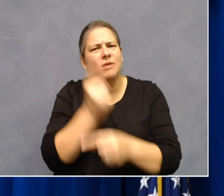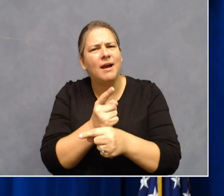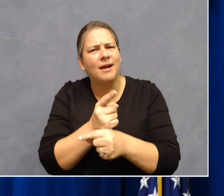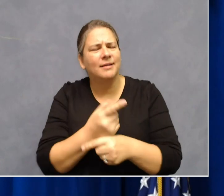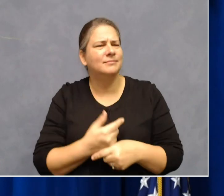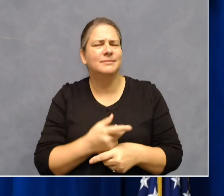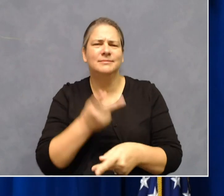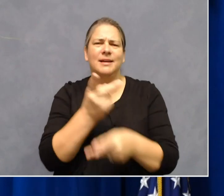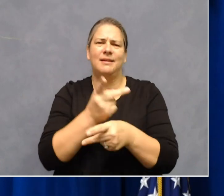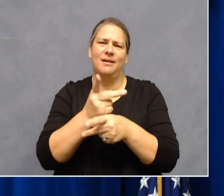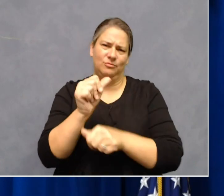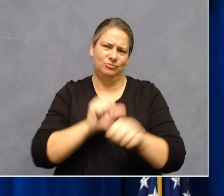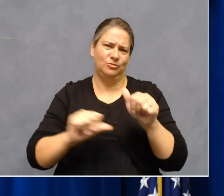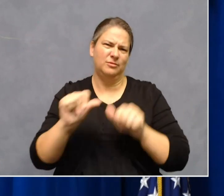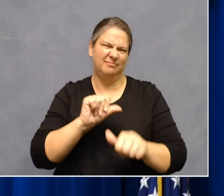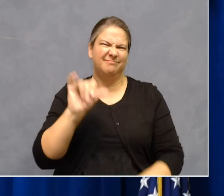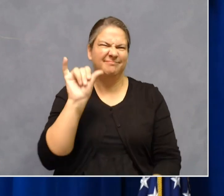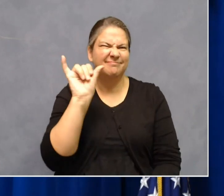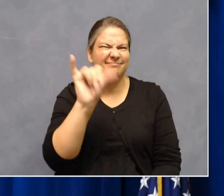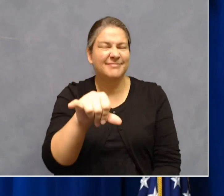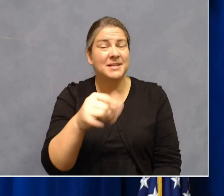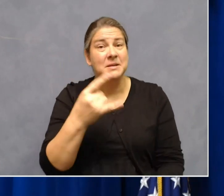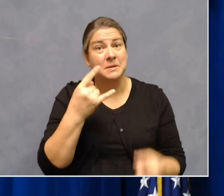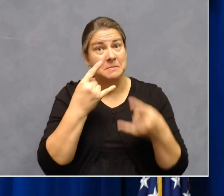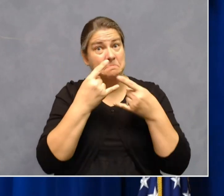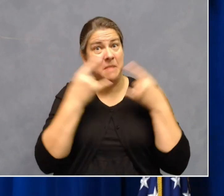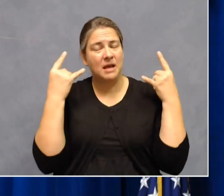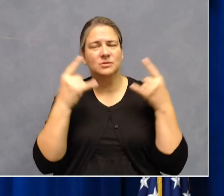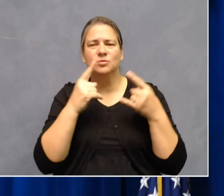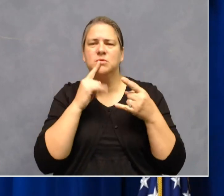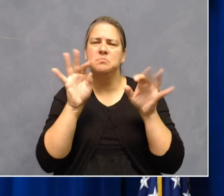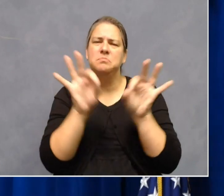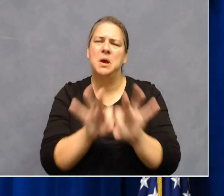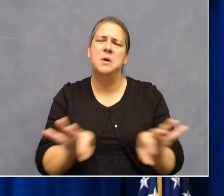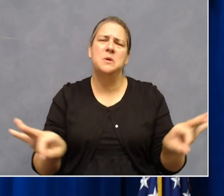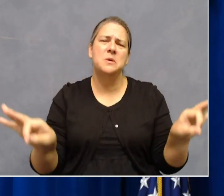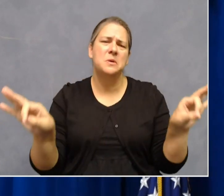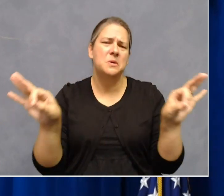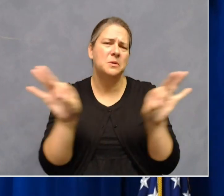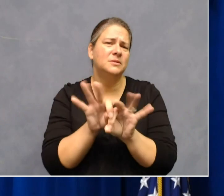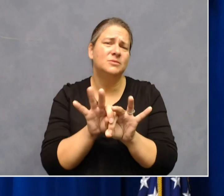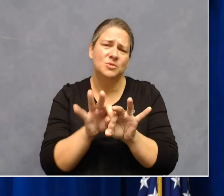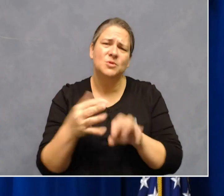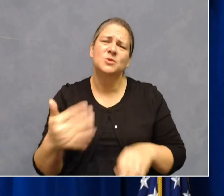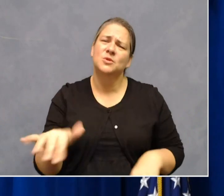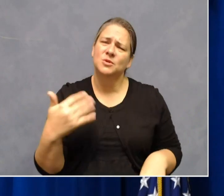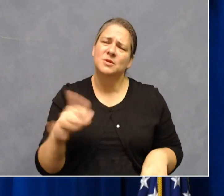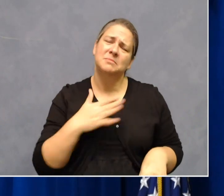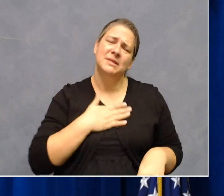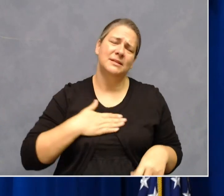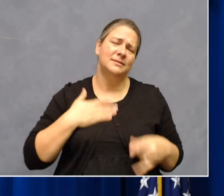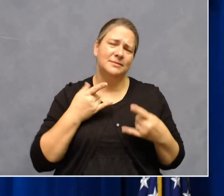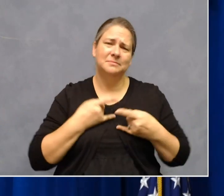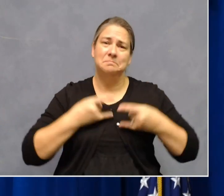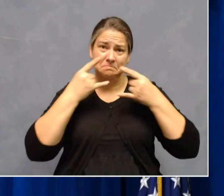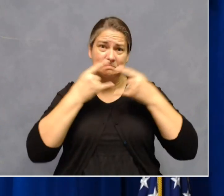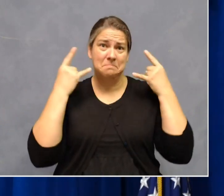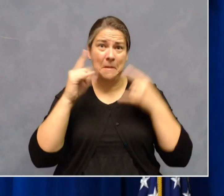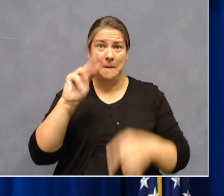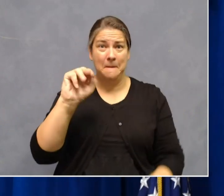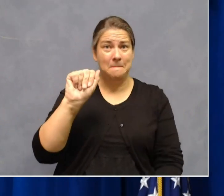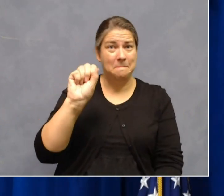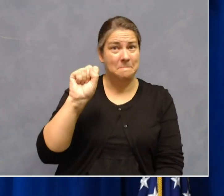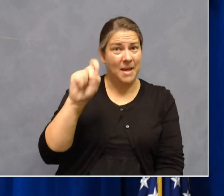another. Wearing a mask is so critical. Please, everybody, mask up Kentucky. All right, we're going to get back to